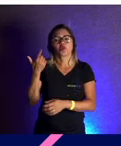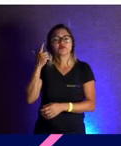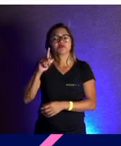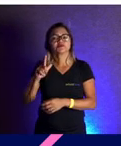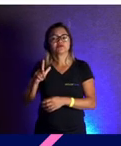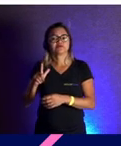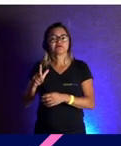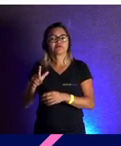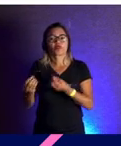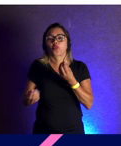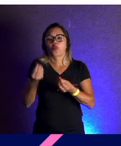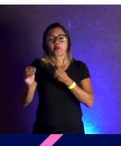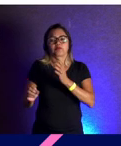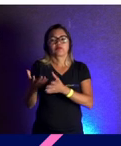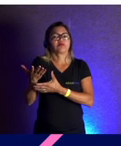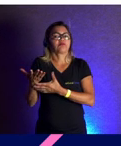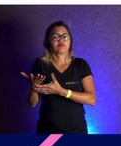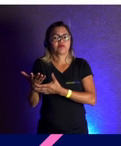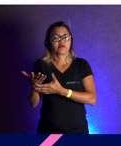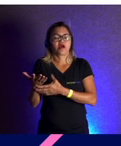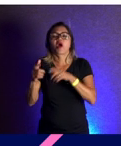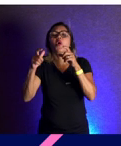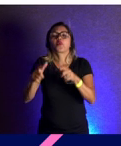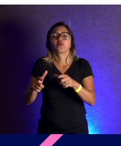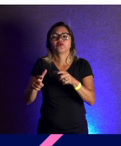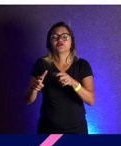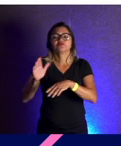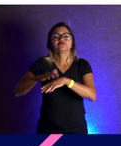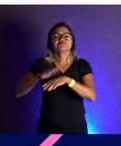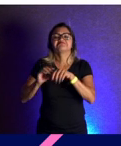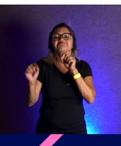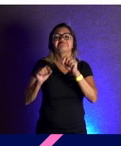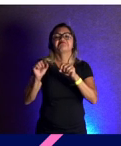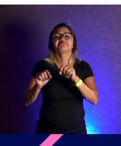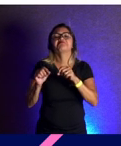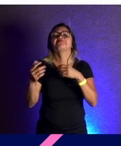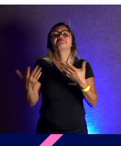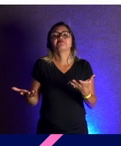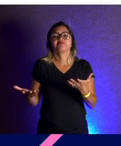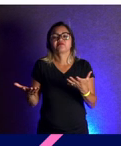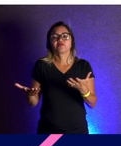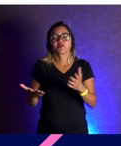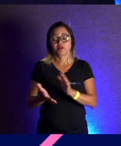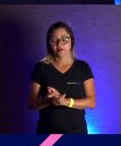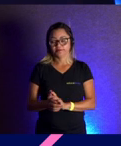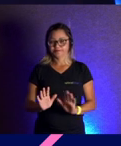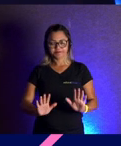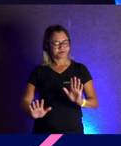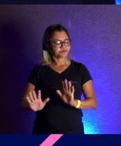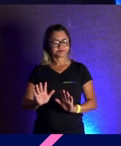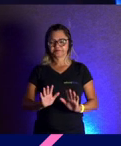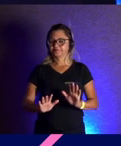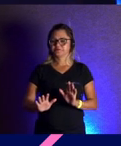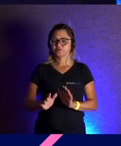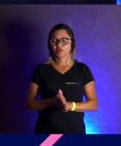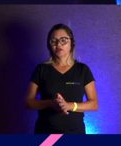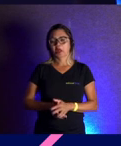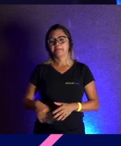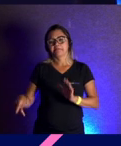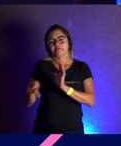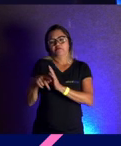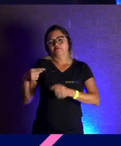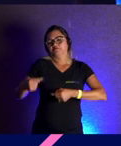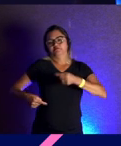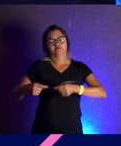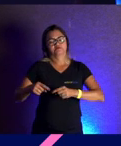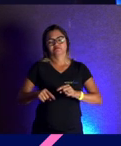How did it happen? Where was it created? Who created it? I'm not talking about who it was. I don't really care about that.